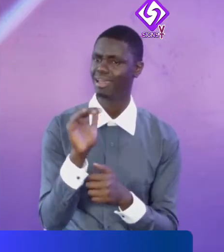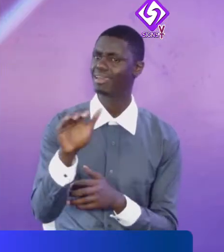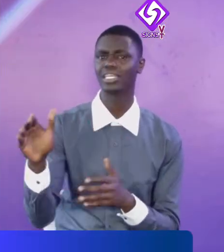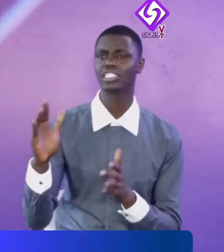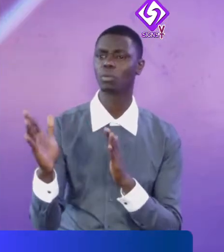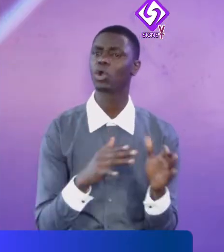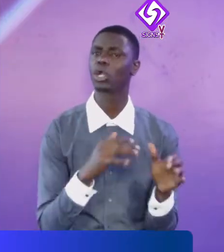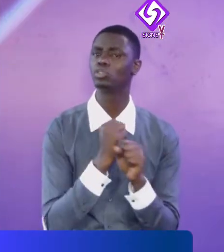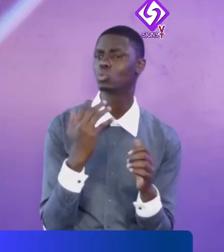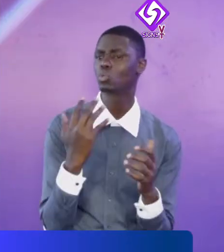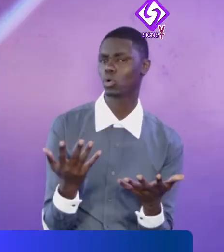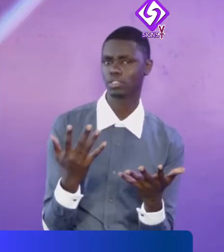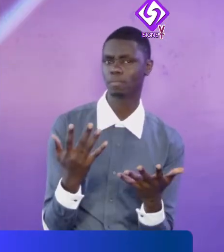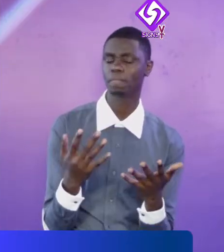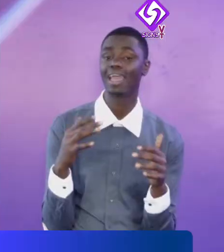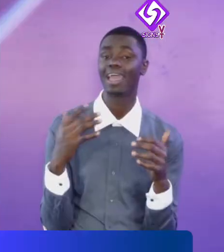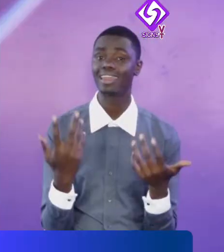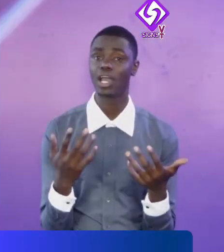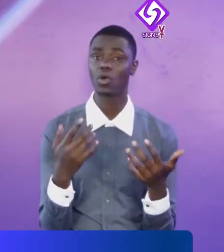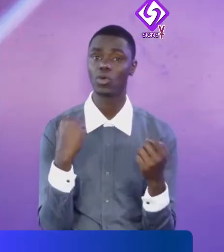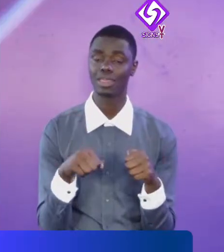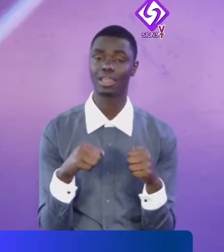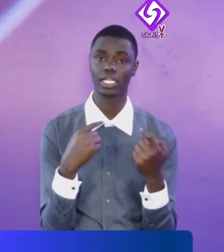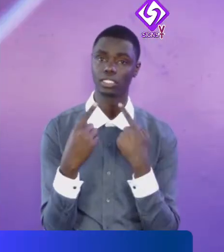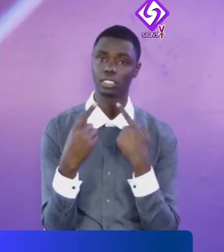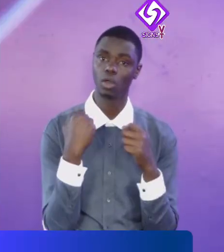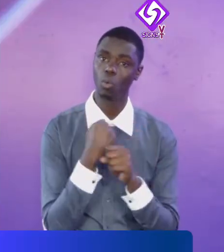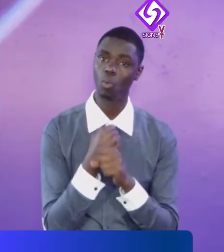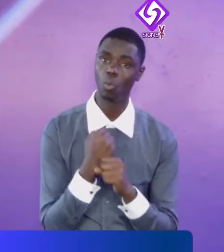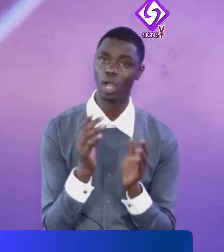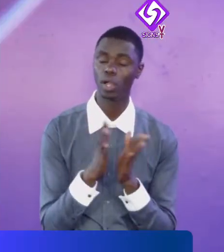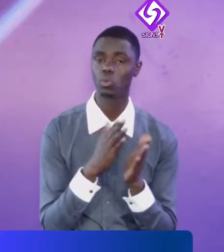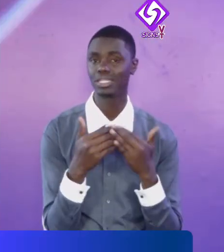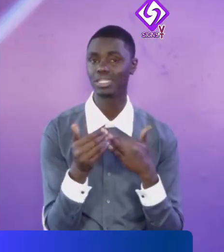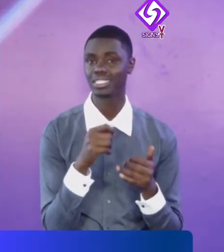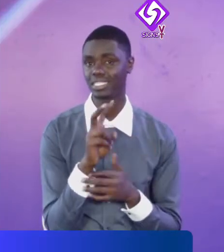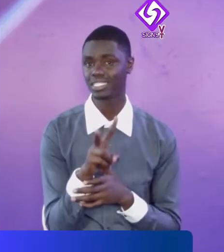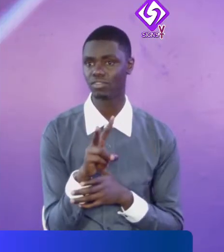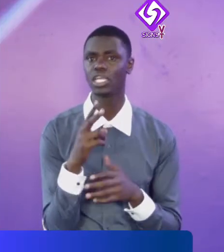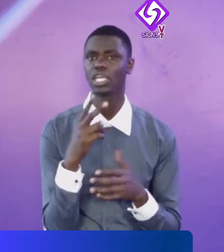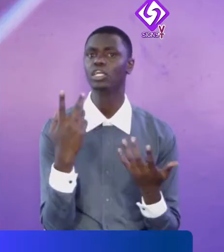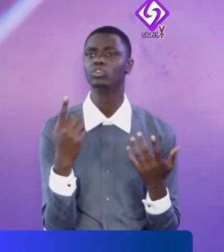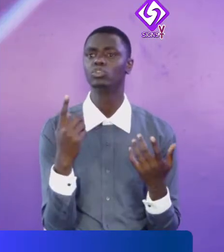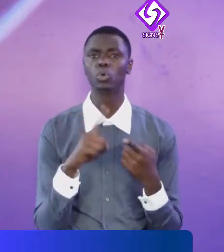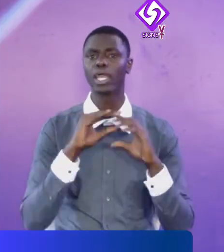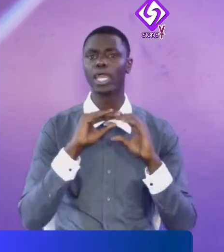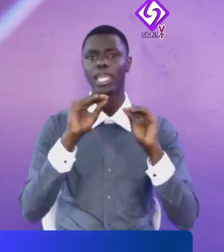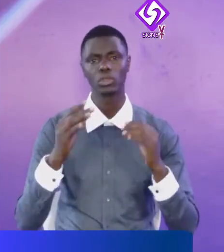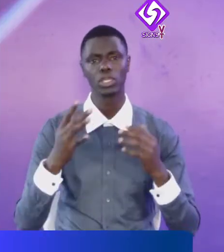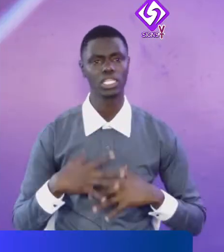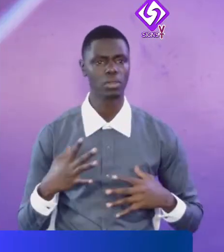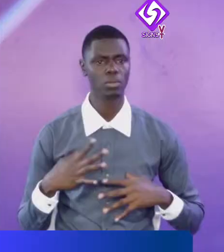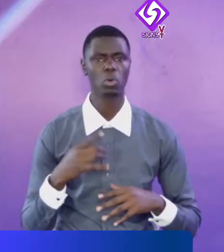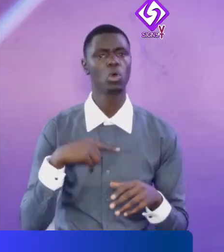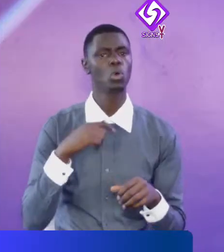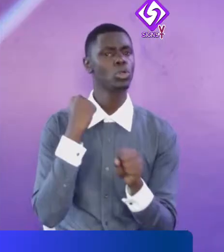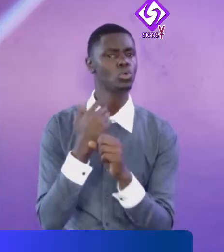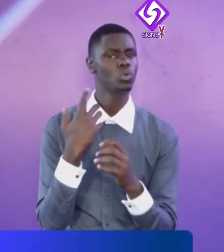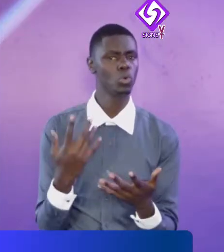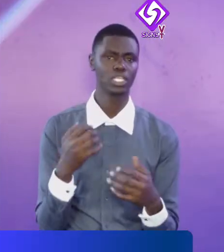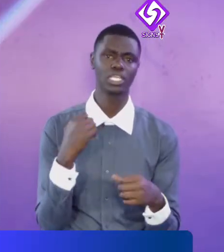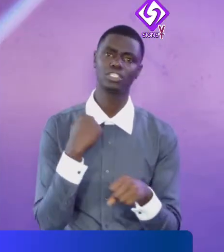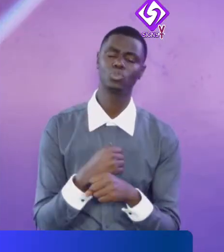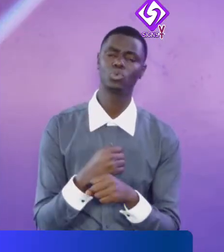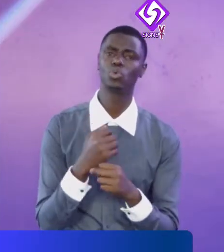organization can do and how they can talk to work with this Science TV to at least educate people, because what we can do, Alan, is to do our